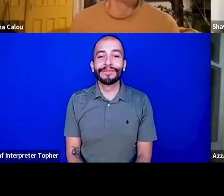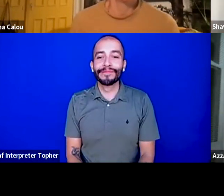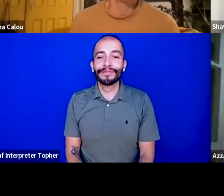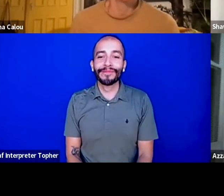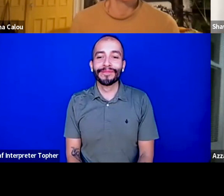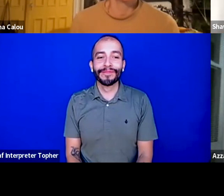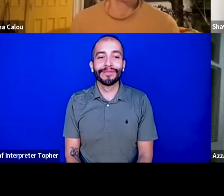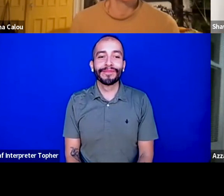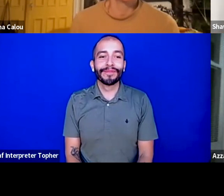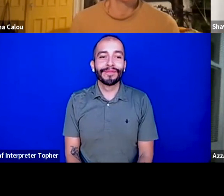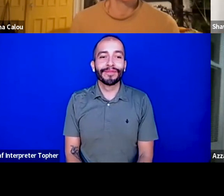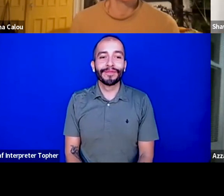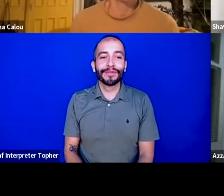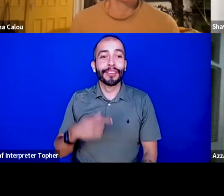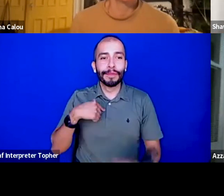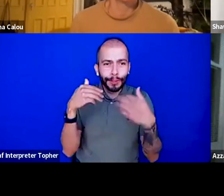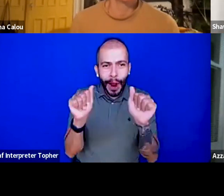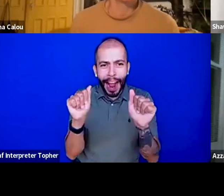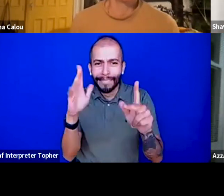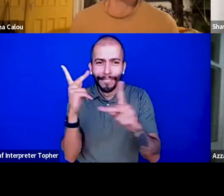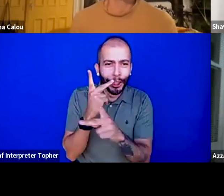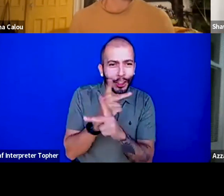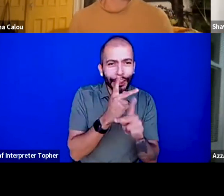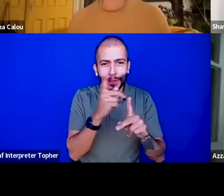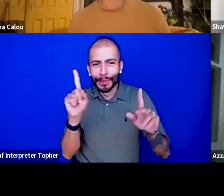I'm trying to figure out where to start.